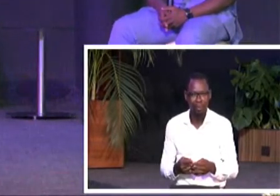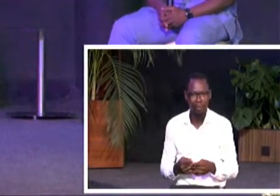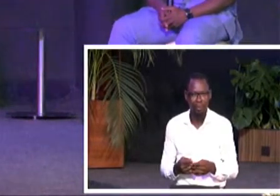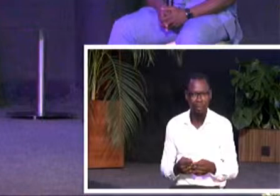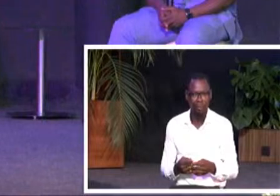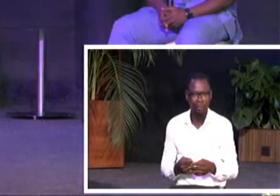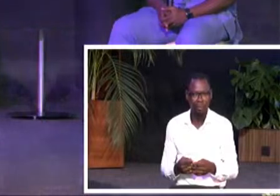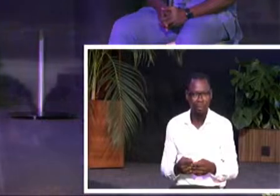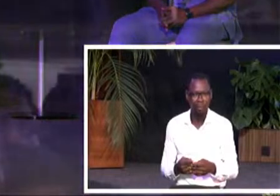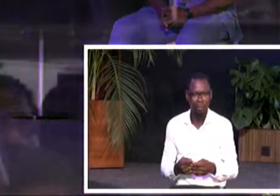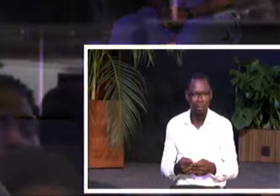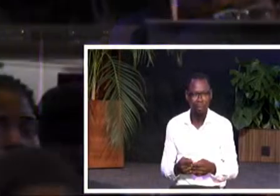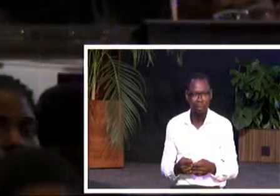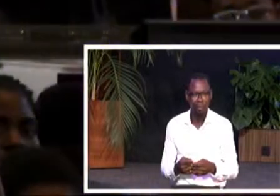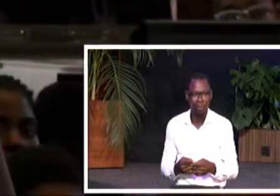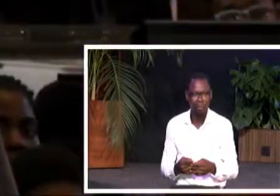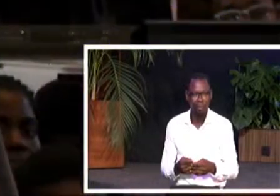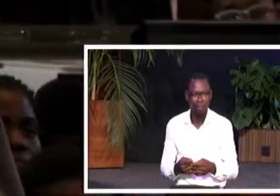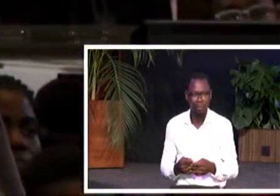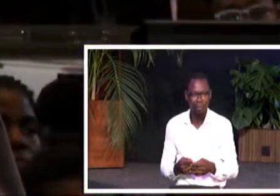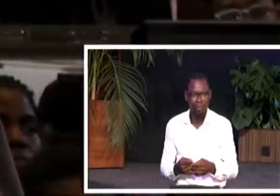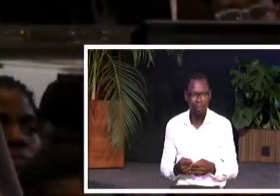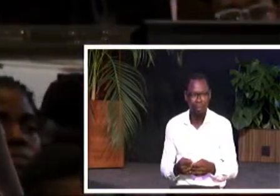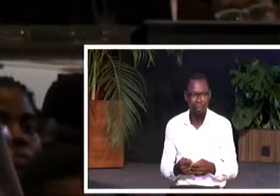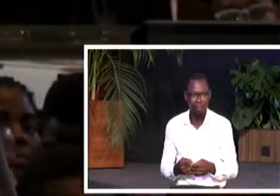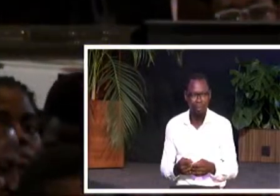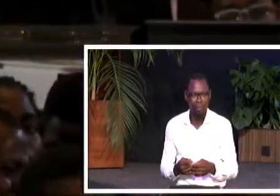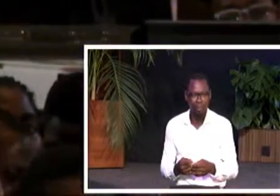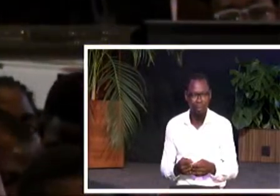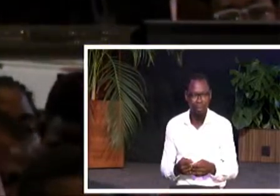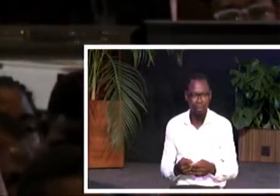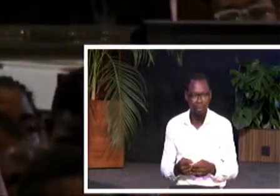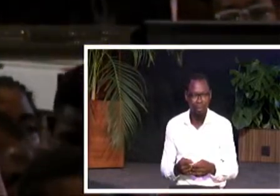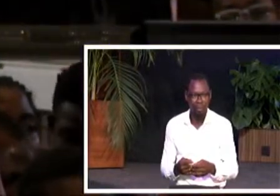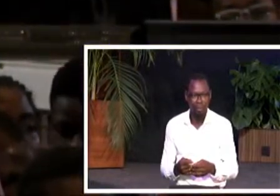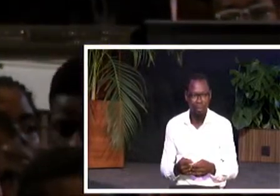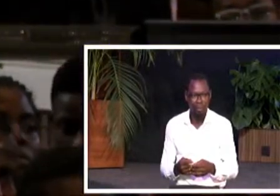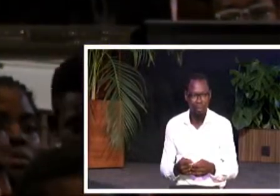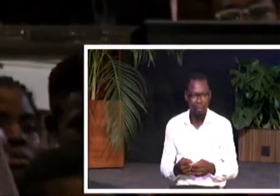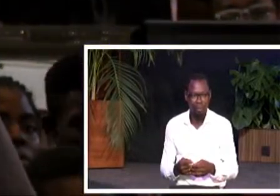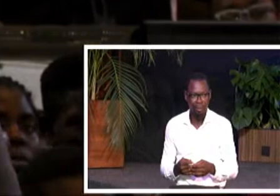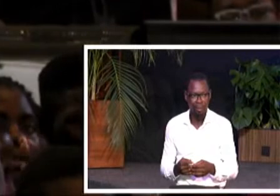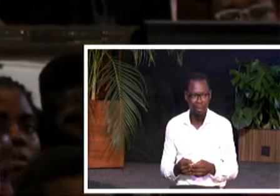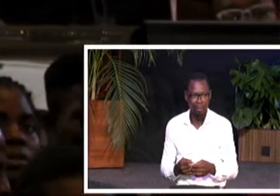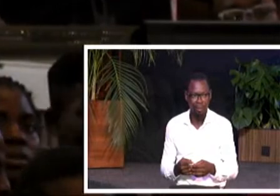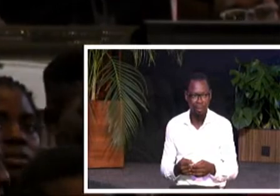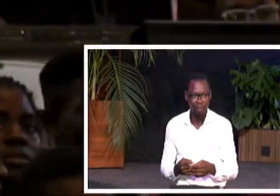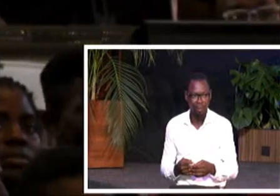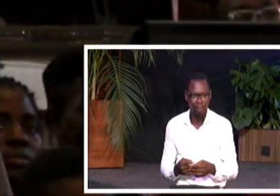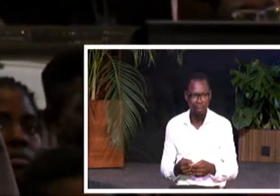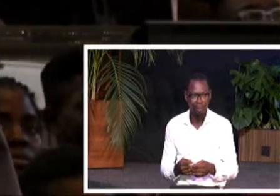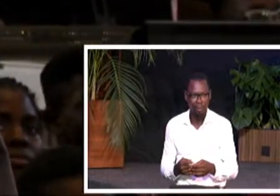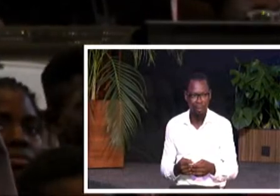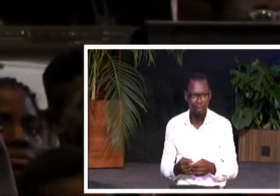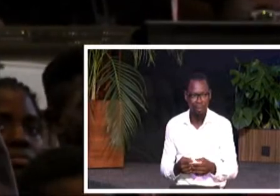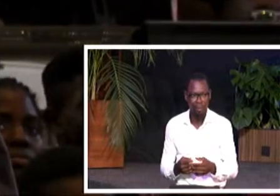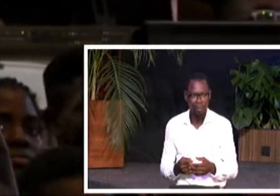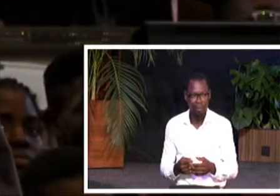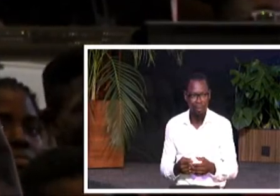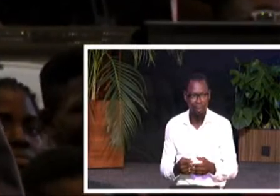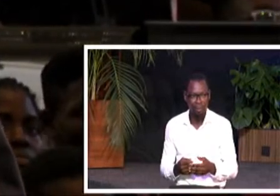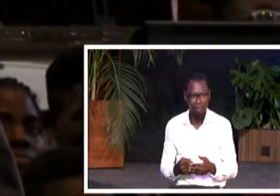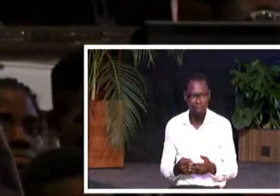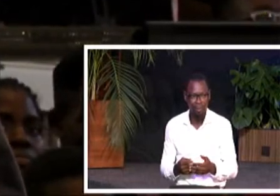Okay, my question is to Madam. Your first name? Richard. Richard. Yes, to Madam Catherine. And then